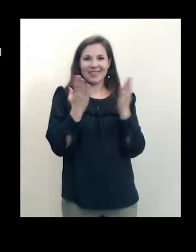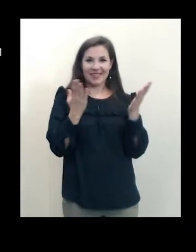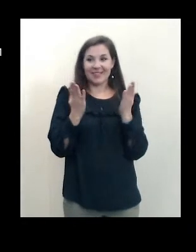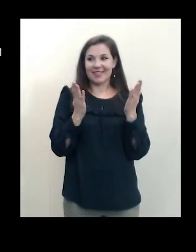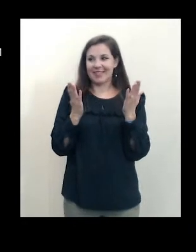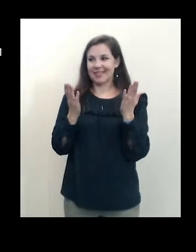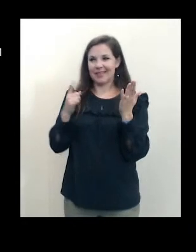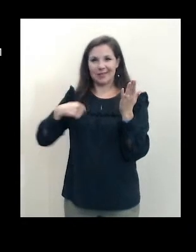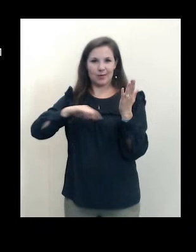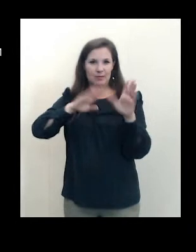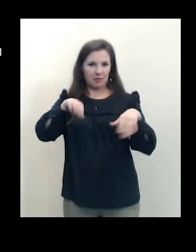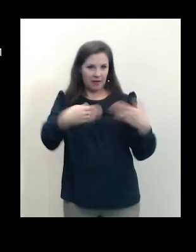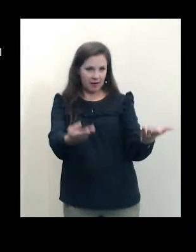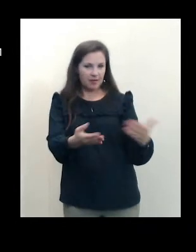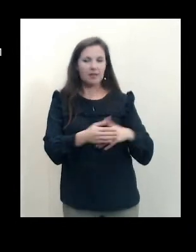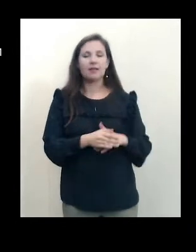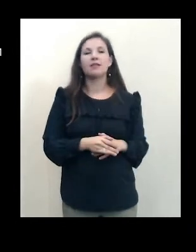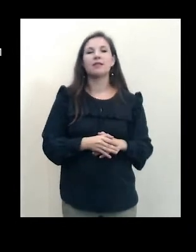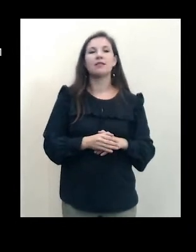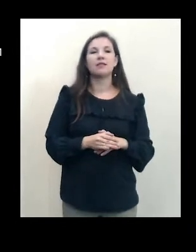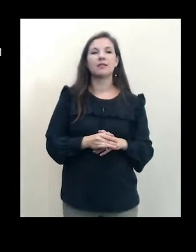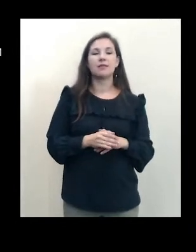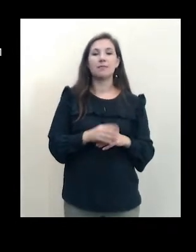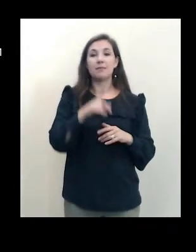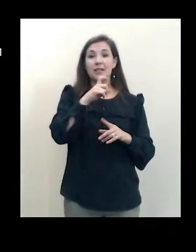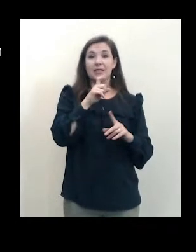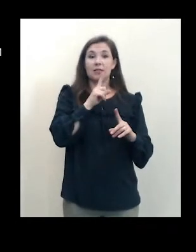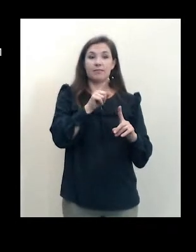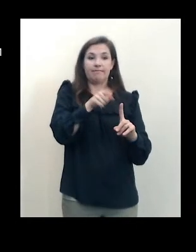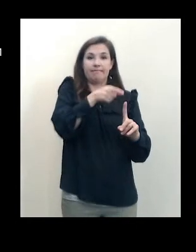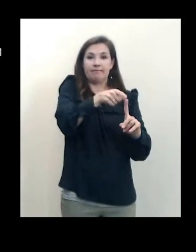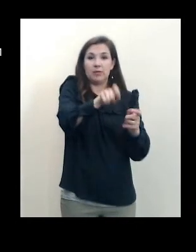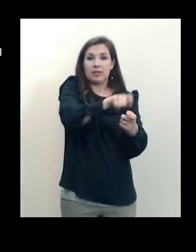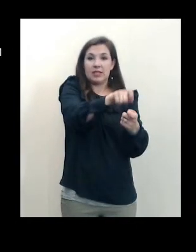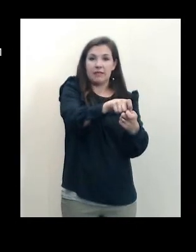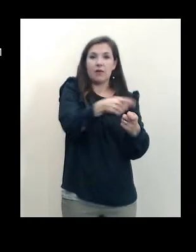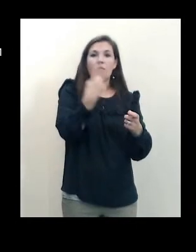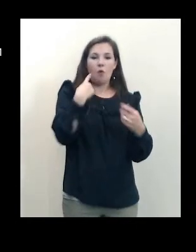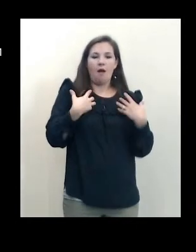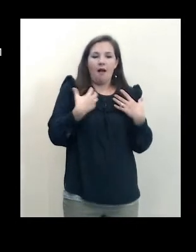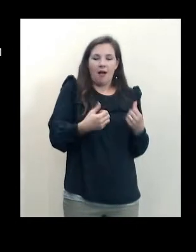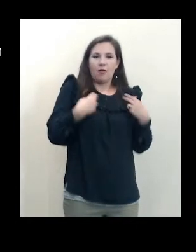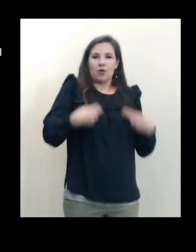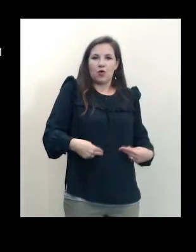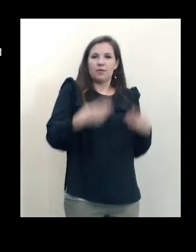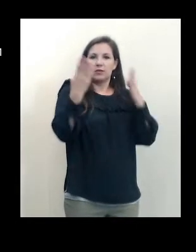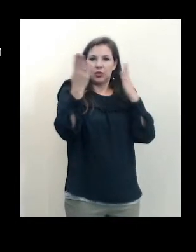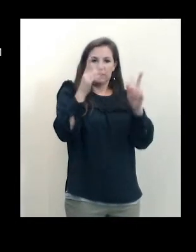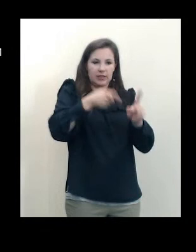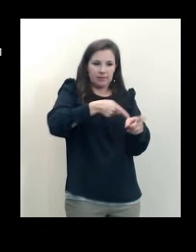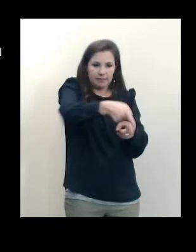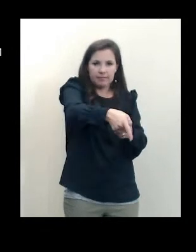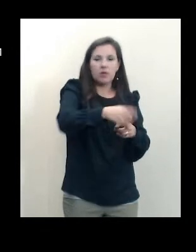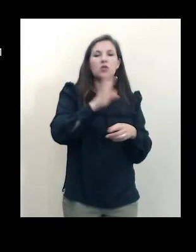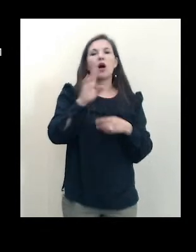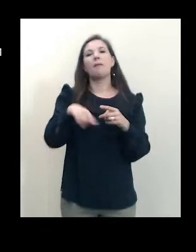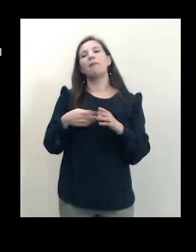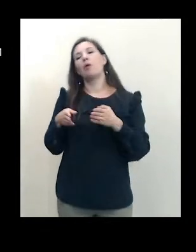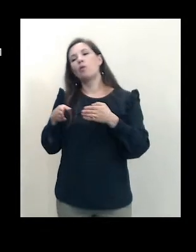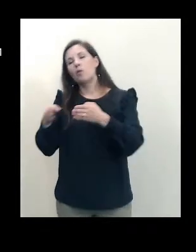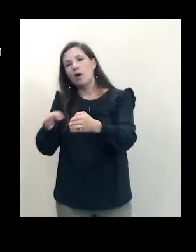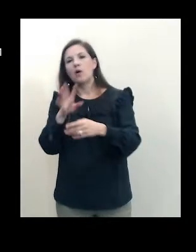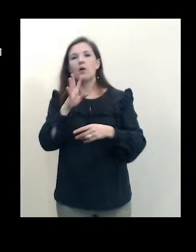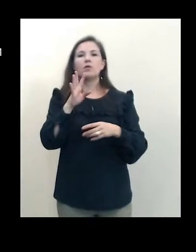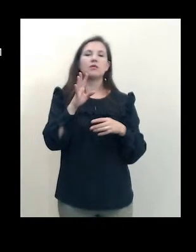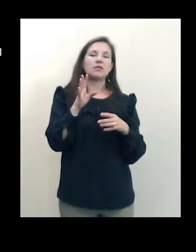county government provides because they are so tailored for primarily health and human services areas. They talk about roads, and we'll talk a little bit